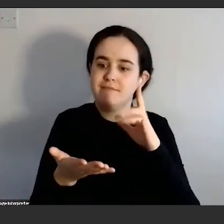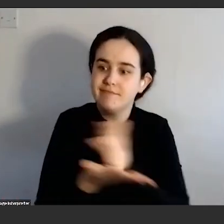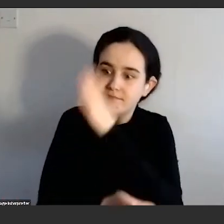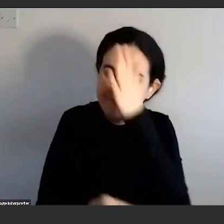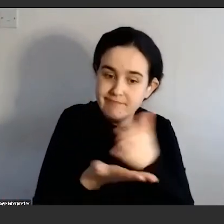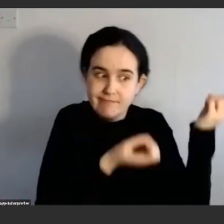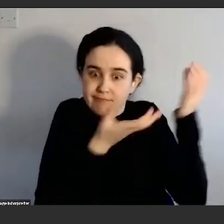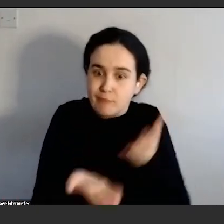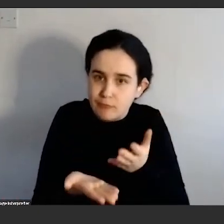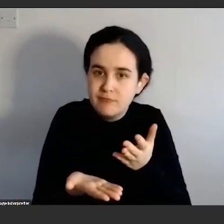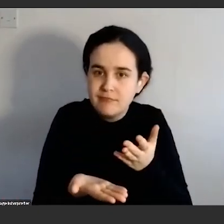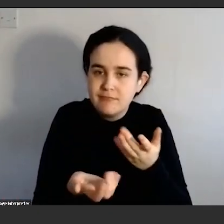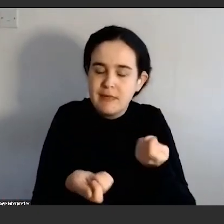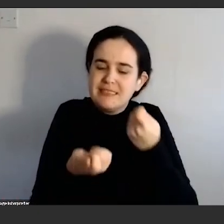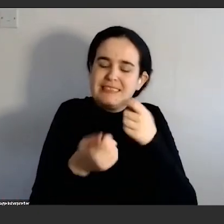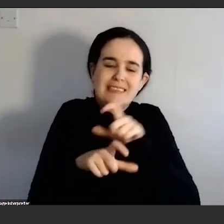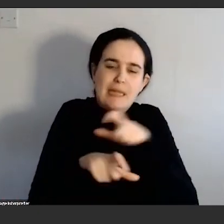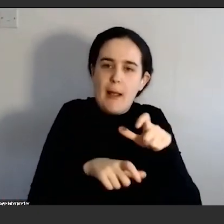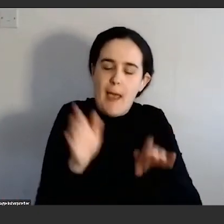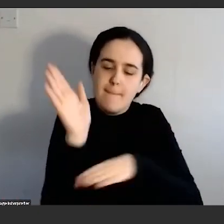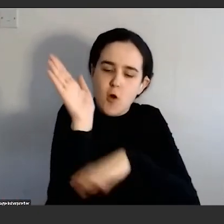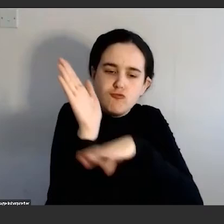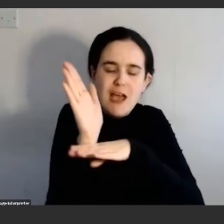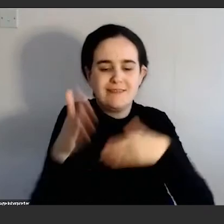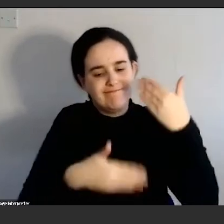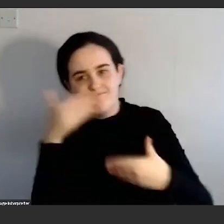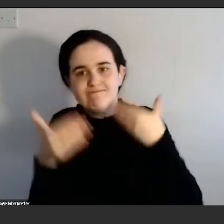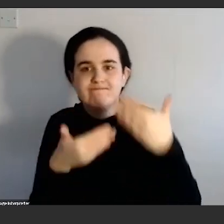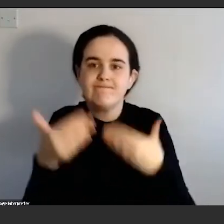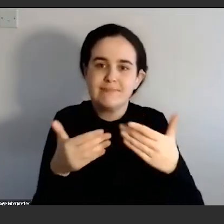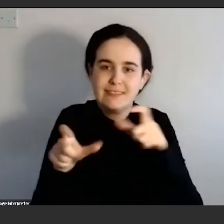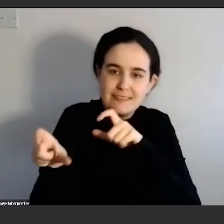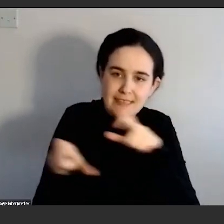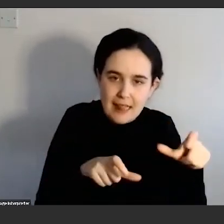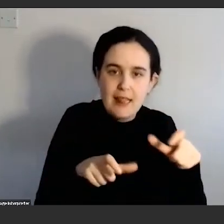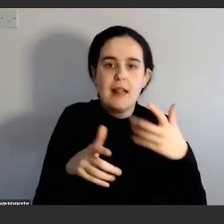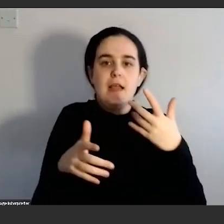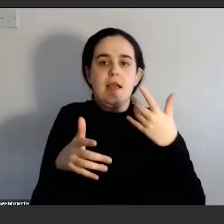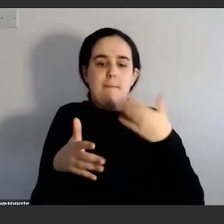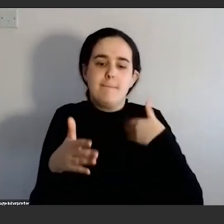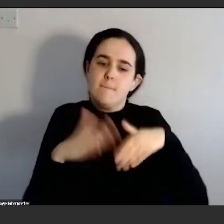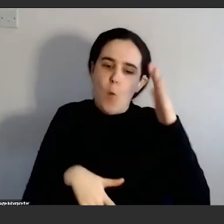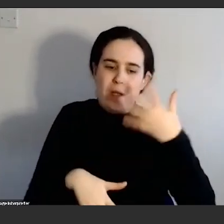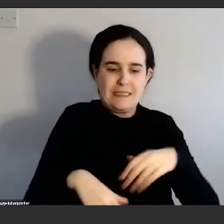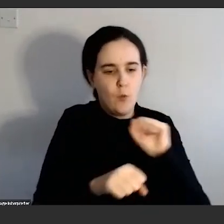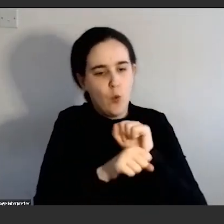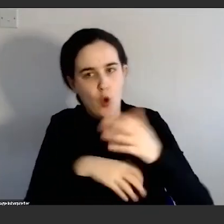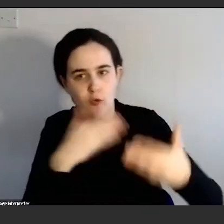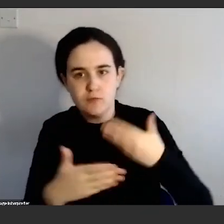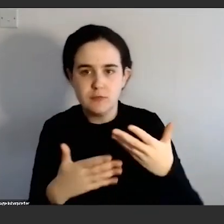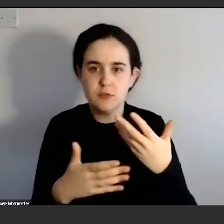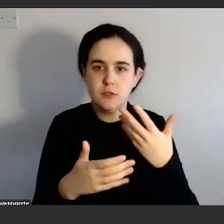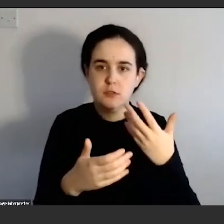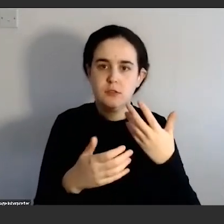but all people can access health. But the sad thing is, people or those who